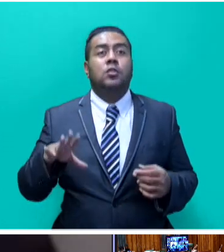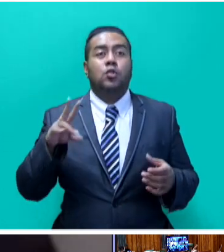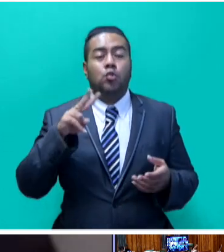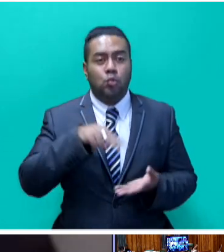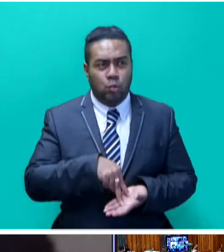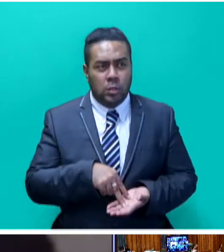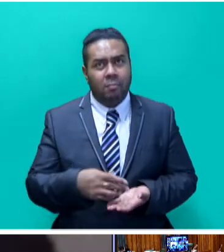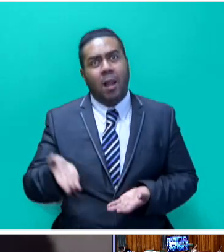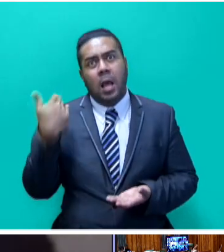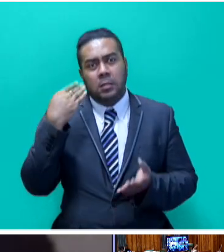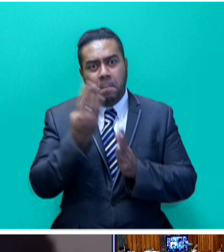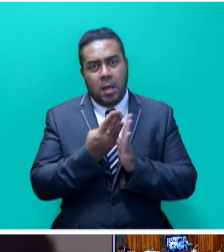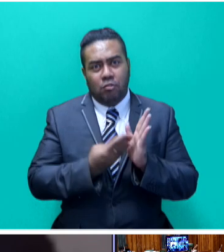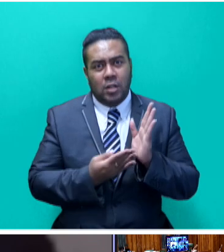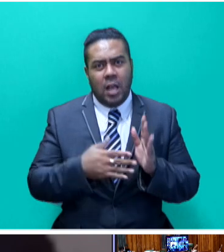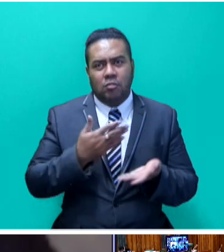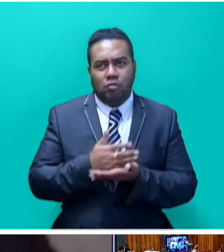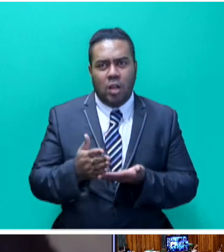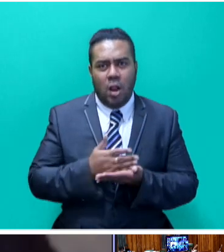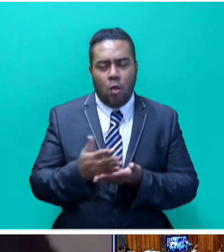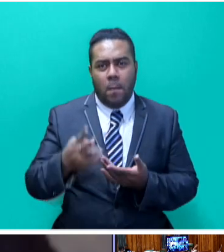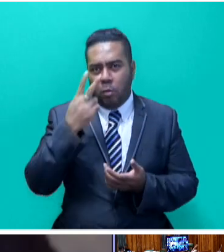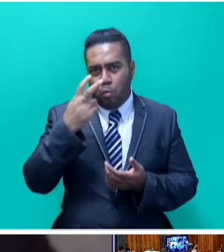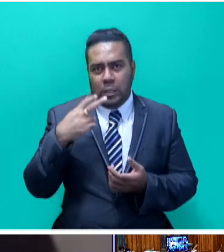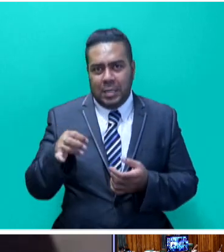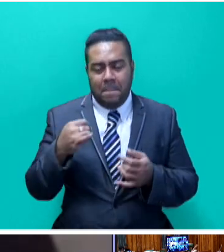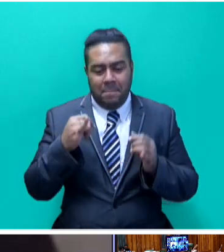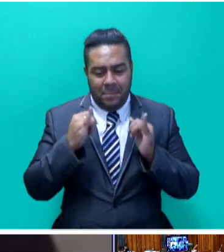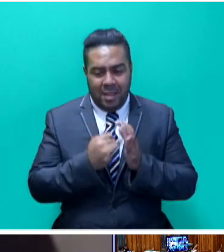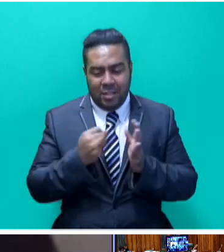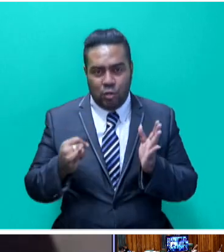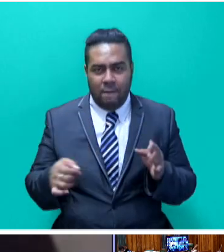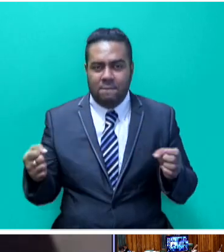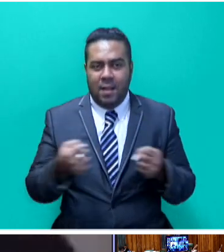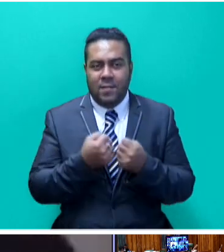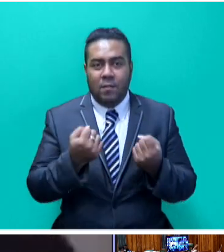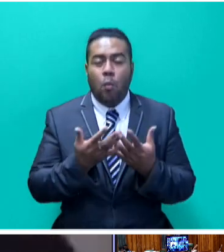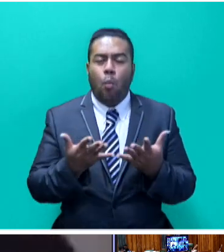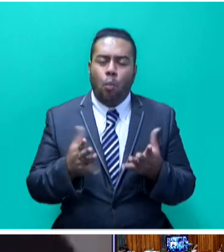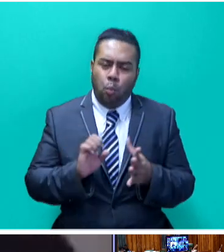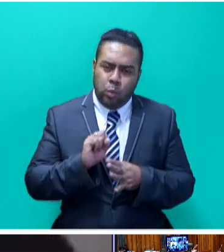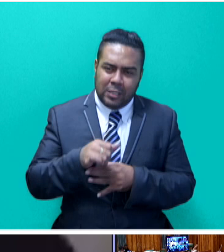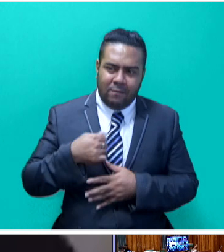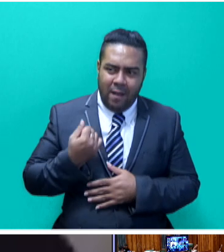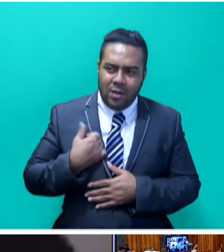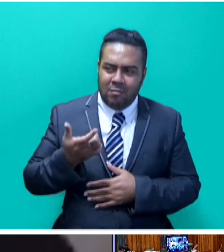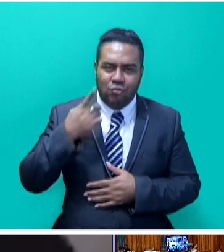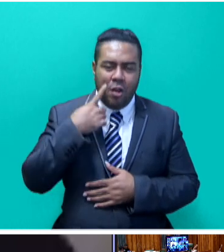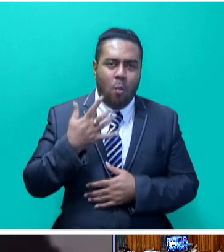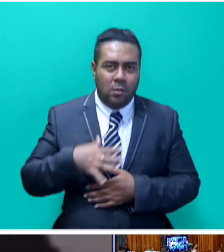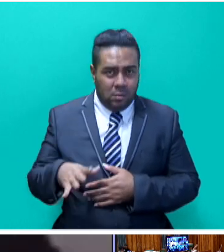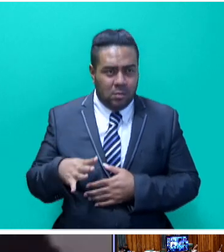last budget, I shared the struggles of our tourism industry as they fought for survival. I shared new pathways for international